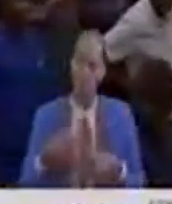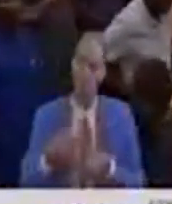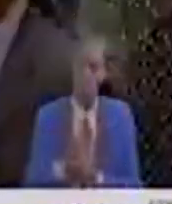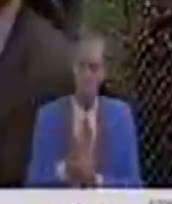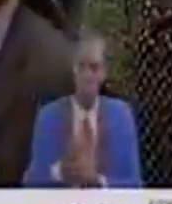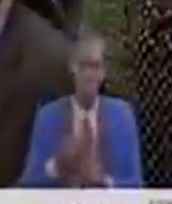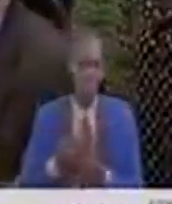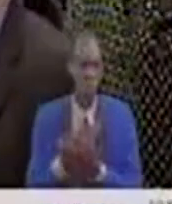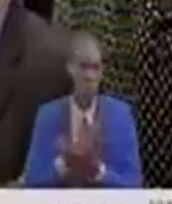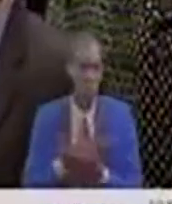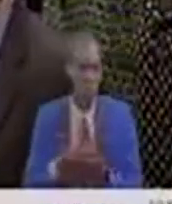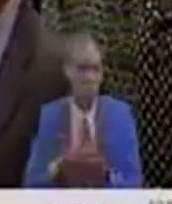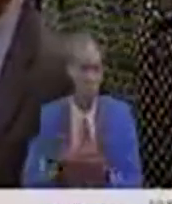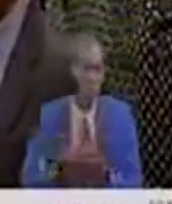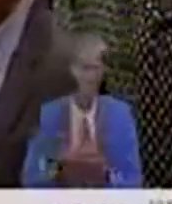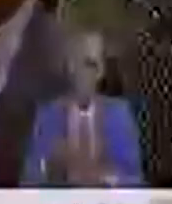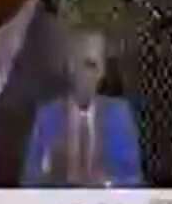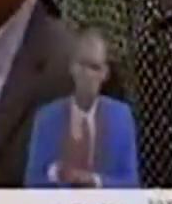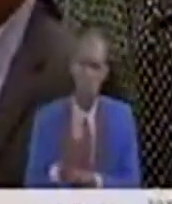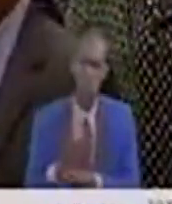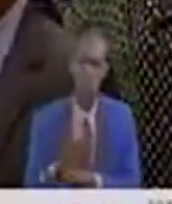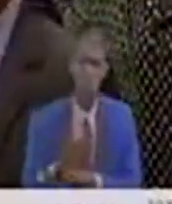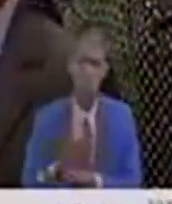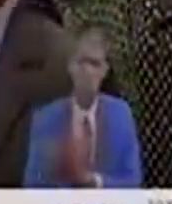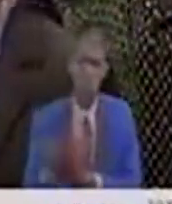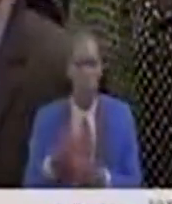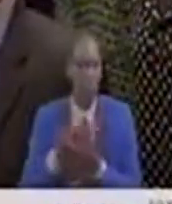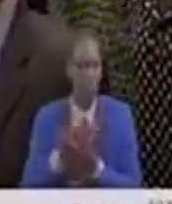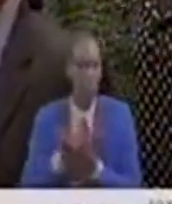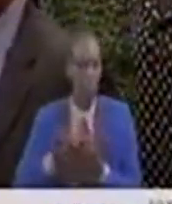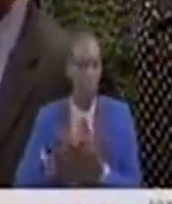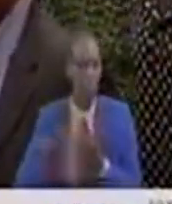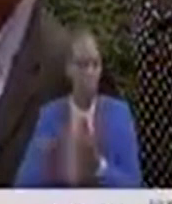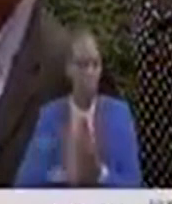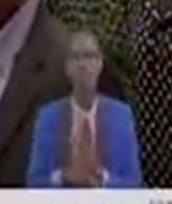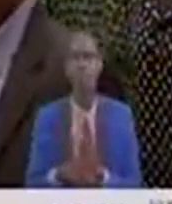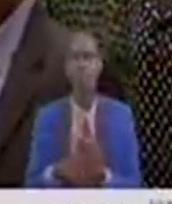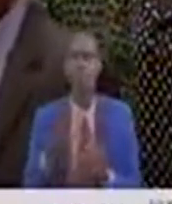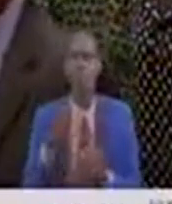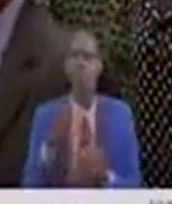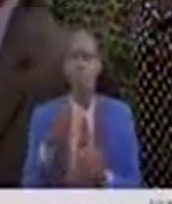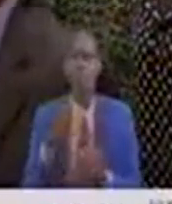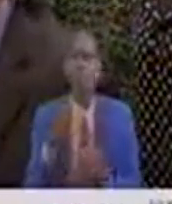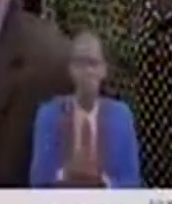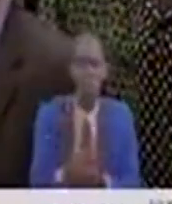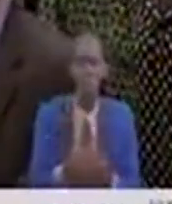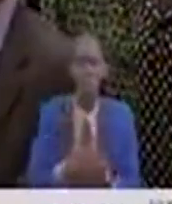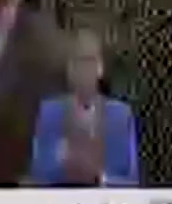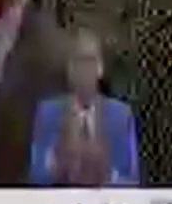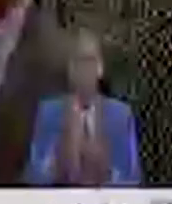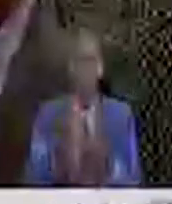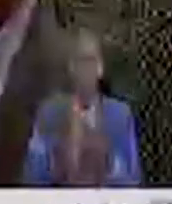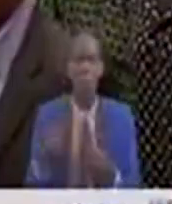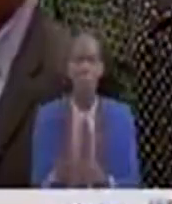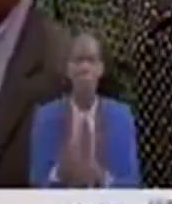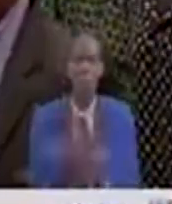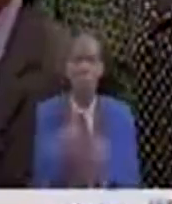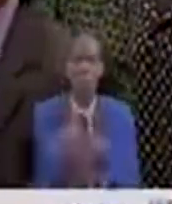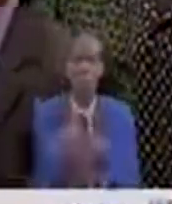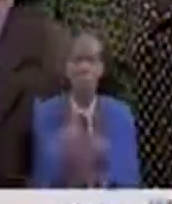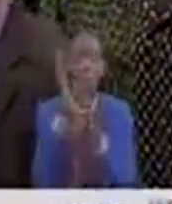to preserve me in holiness, so that when the trumpet shall